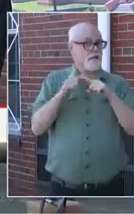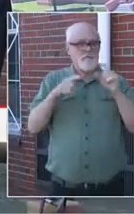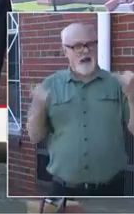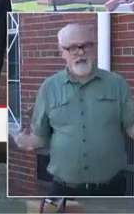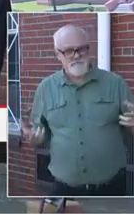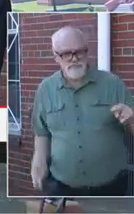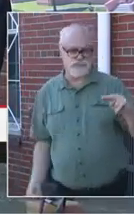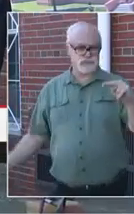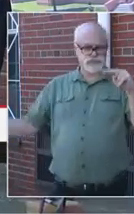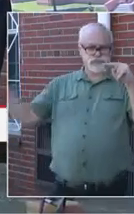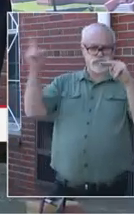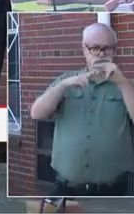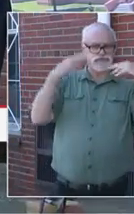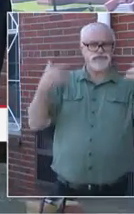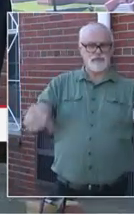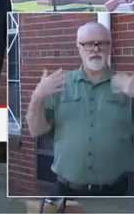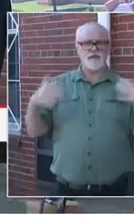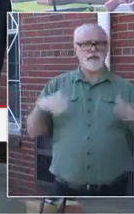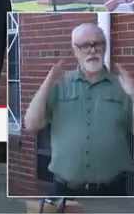that they are doing.